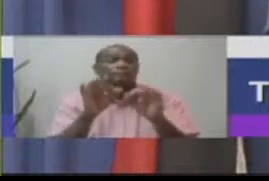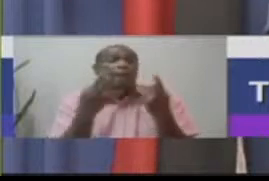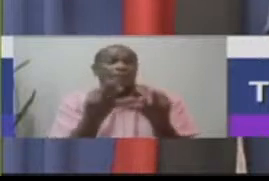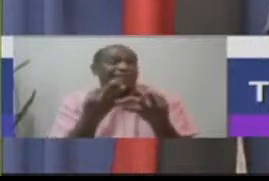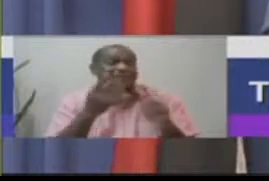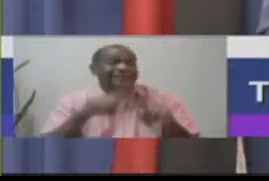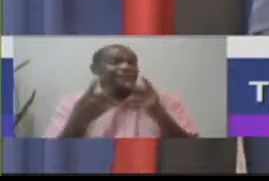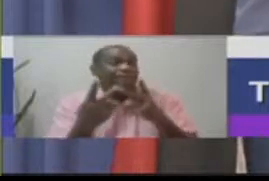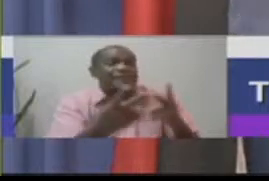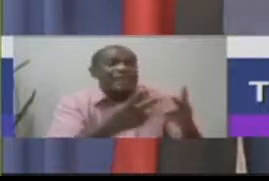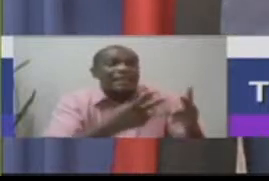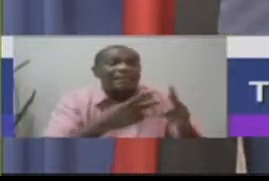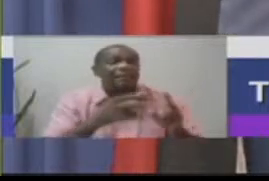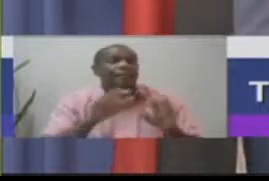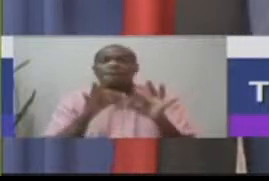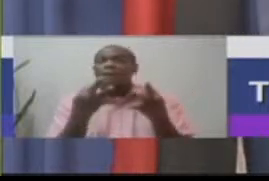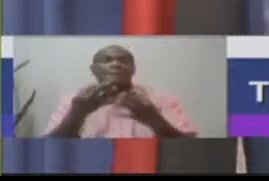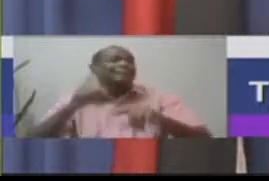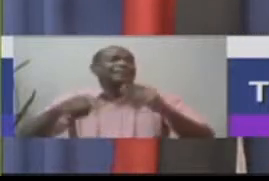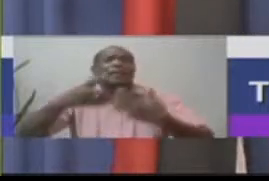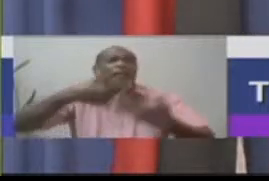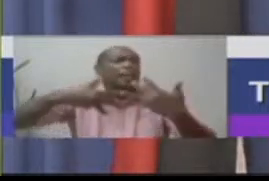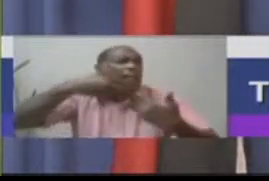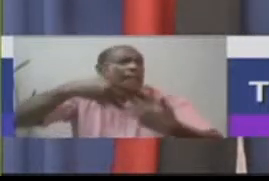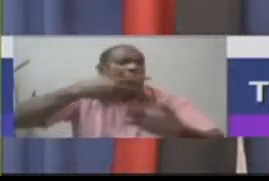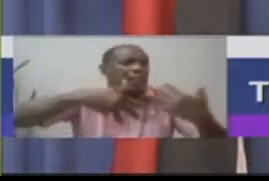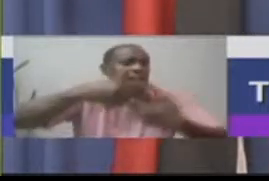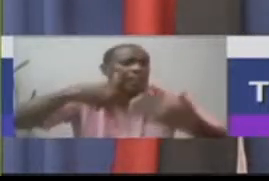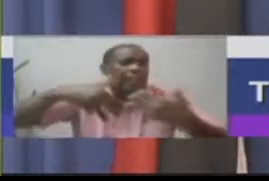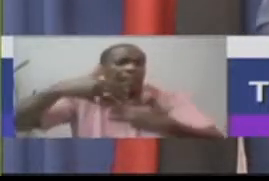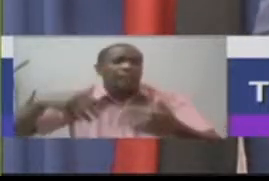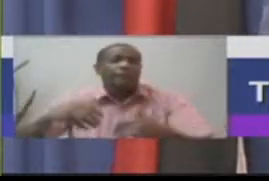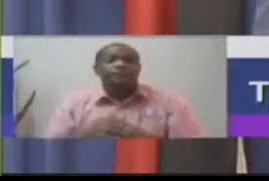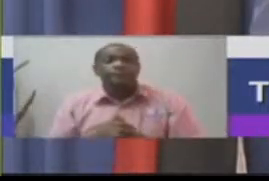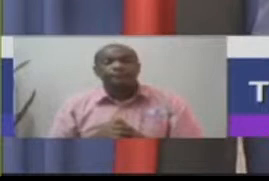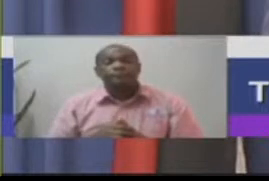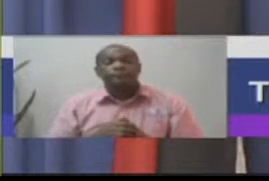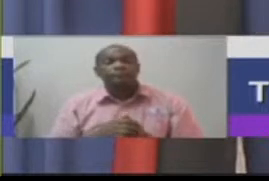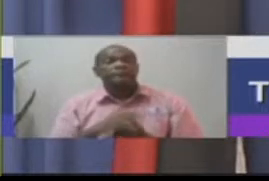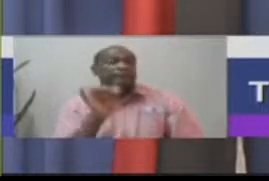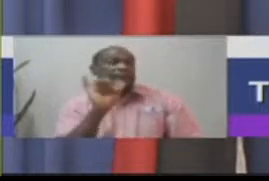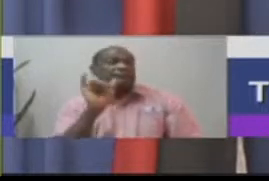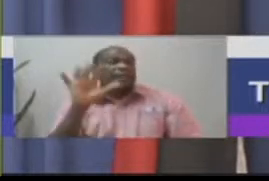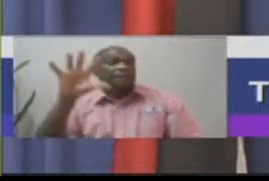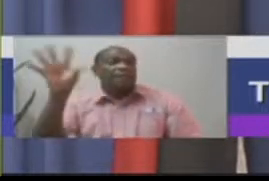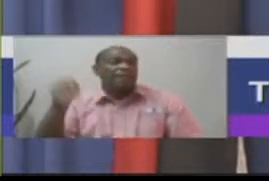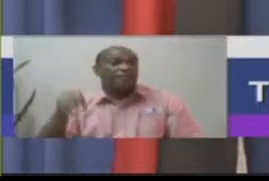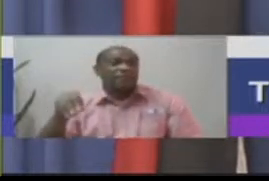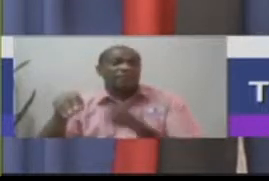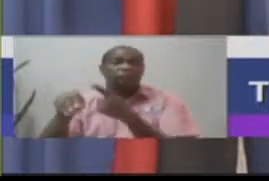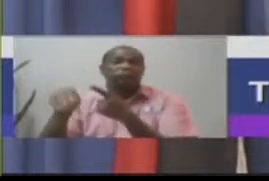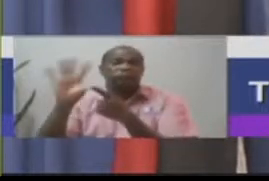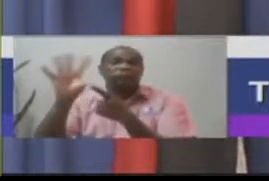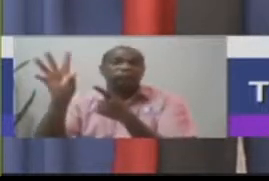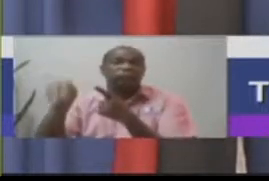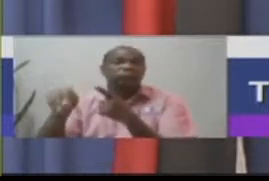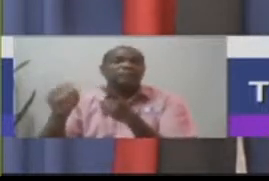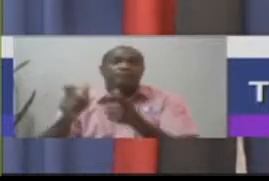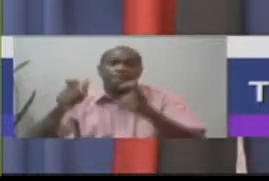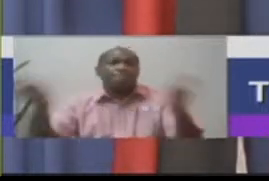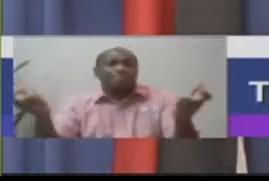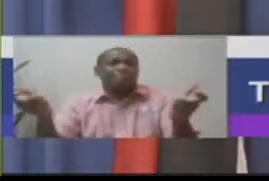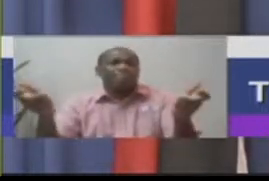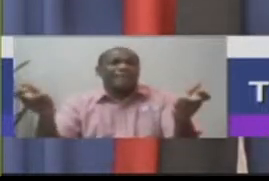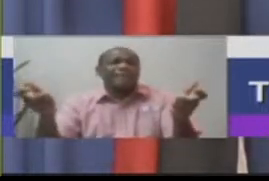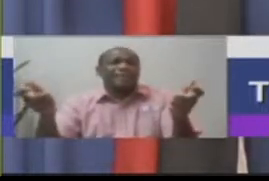course, Africa, and bear Africa in mind, Africa is a huge continent with hundreds of millions of people, and that is where one of our lines of